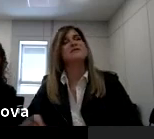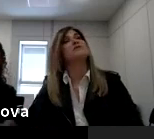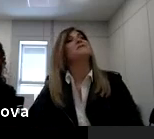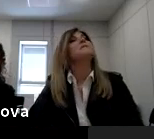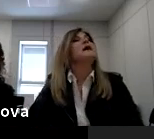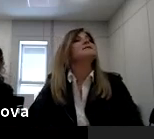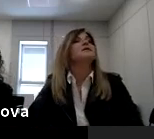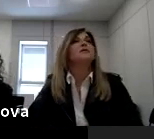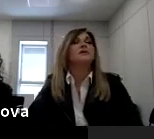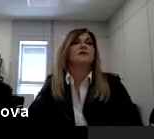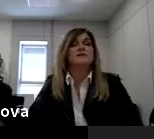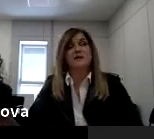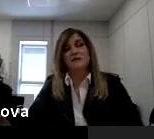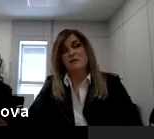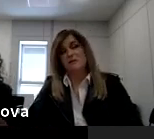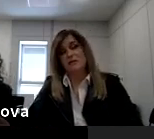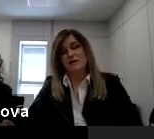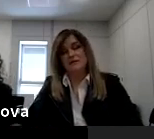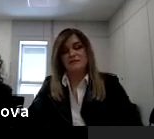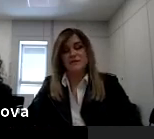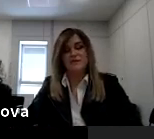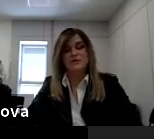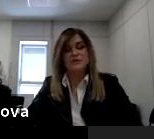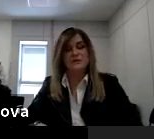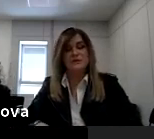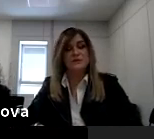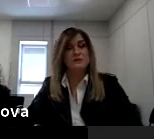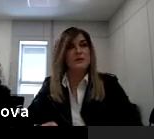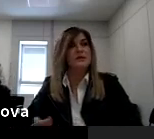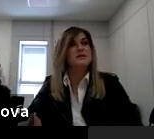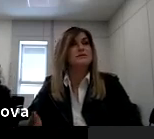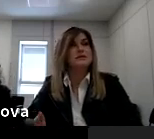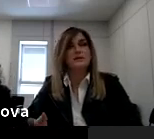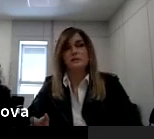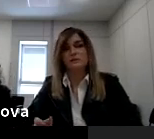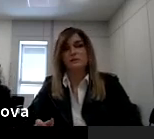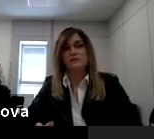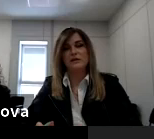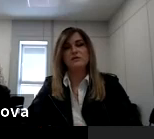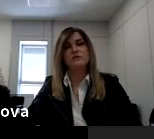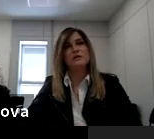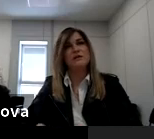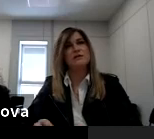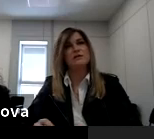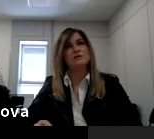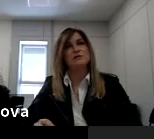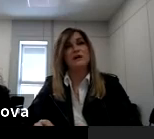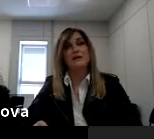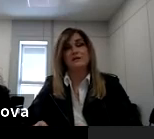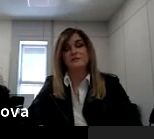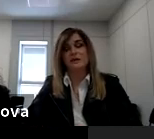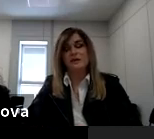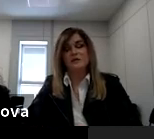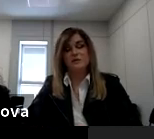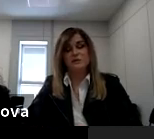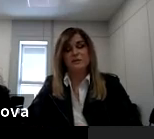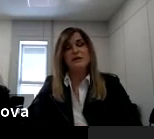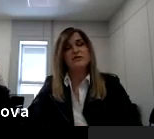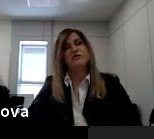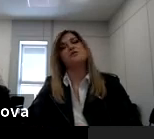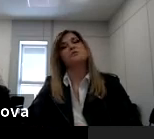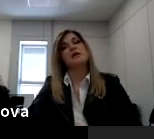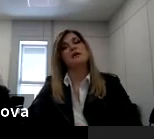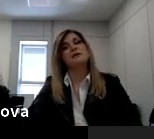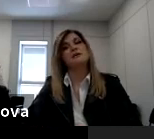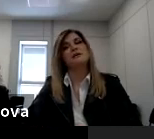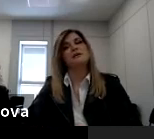Okay, sorry. So speaking about line, the new series, so what is interesting about it? Actually, it is tiny. So we